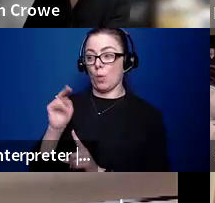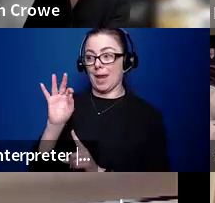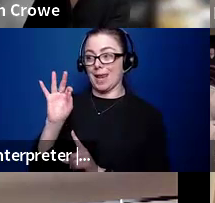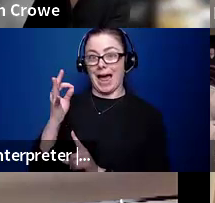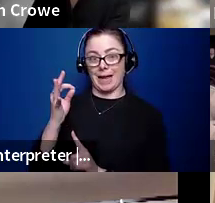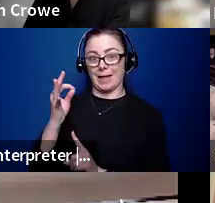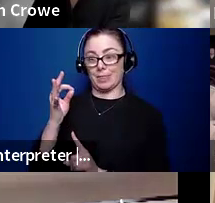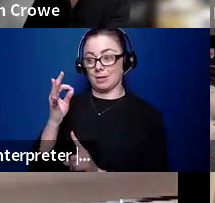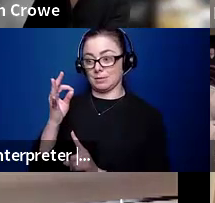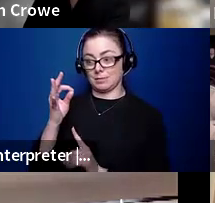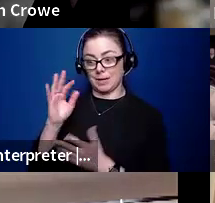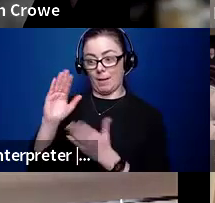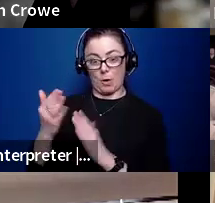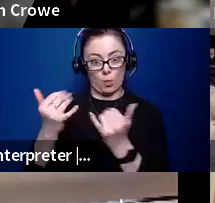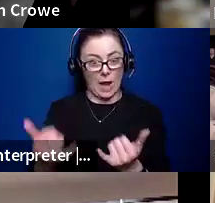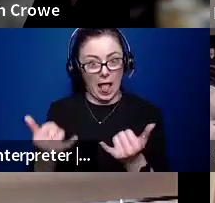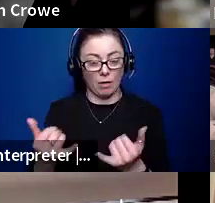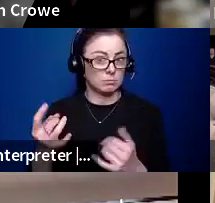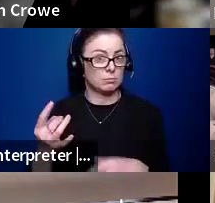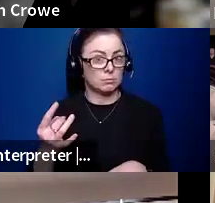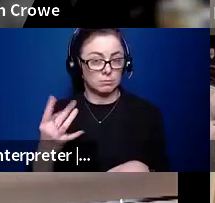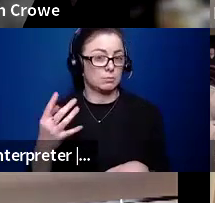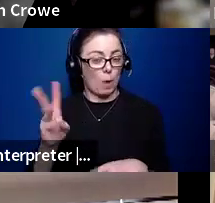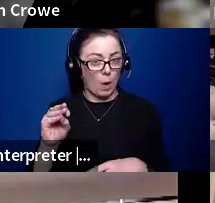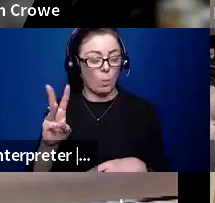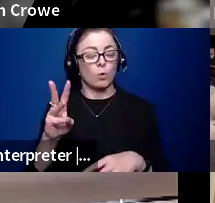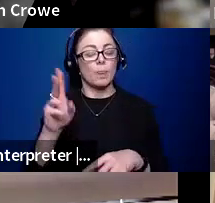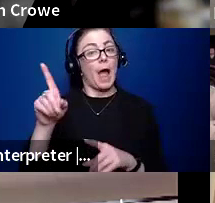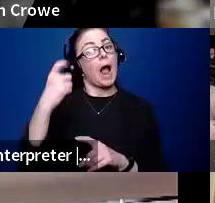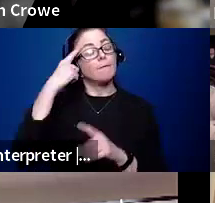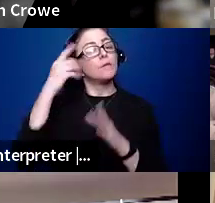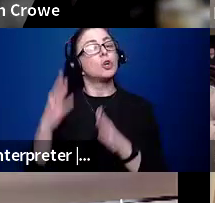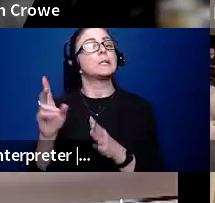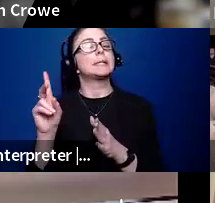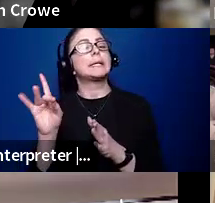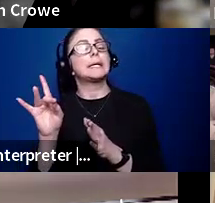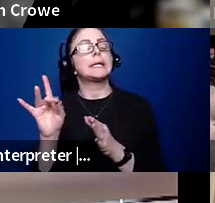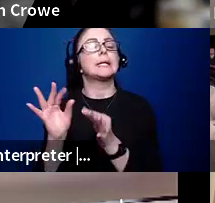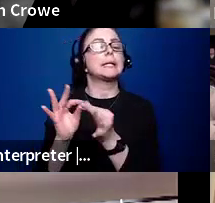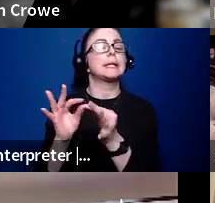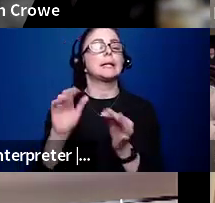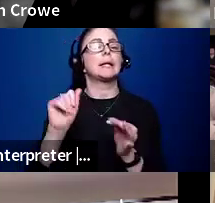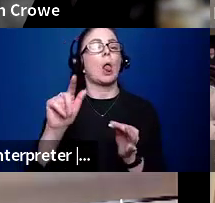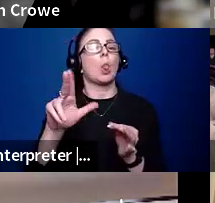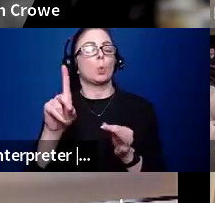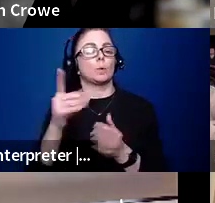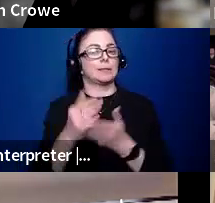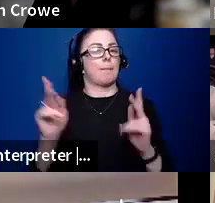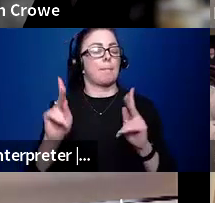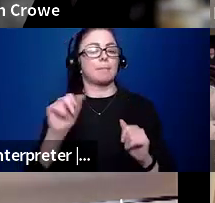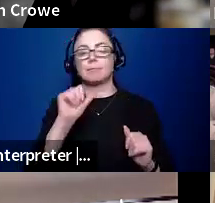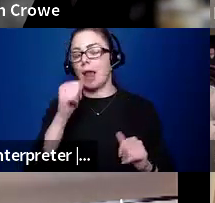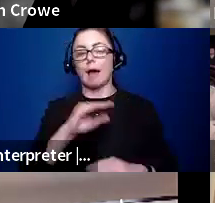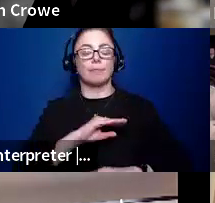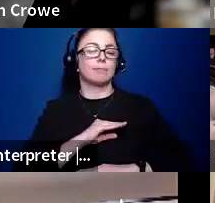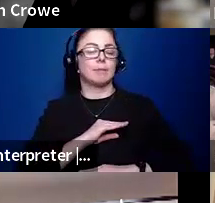been insane. So the governor alluded to the fact that some people were displeased with the AEAs. In the